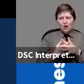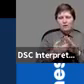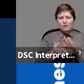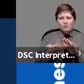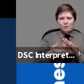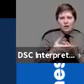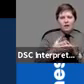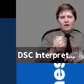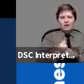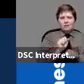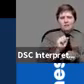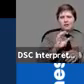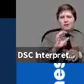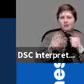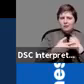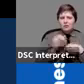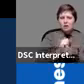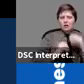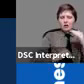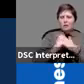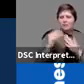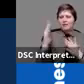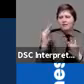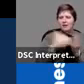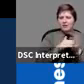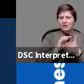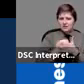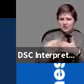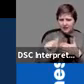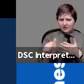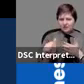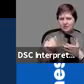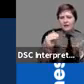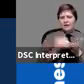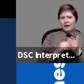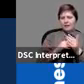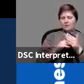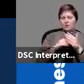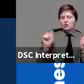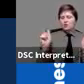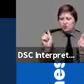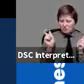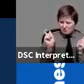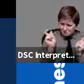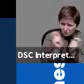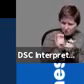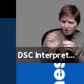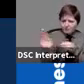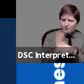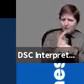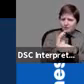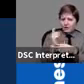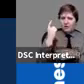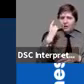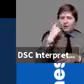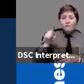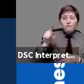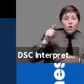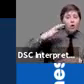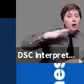to $5,000. And again, micro enterprise defined as small scale businesses,